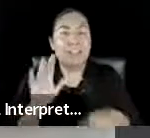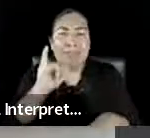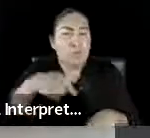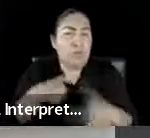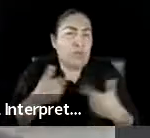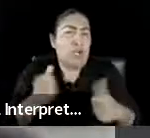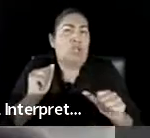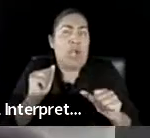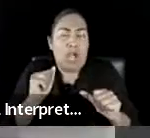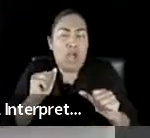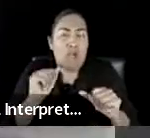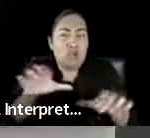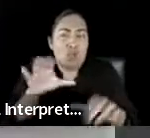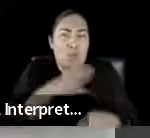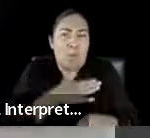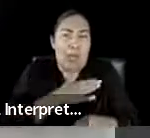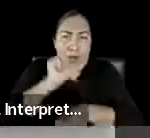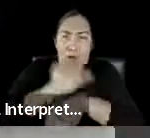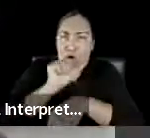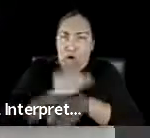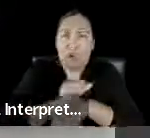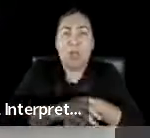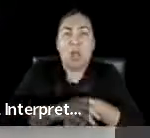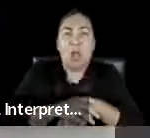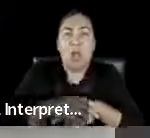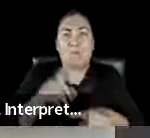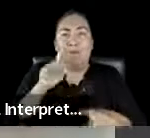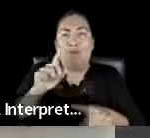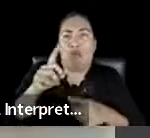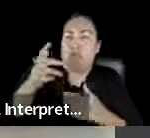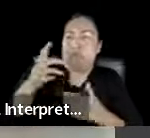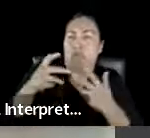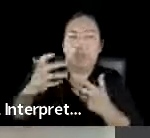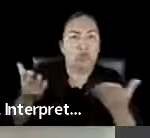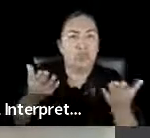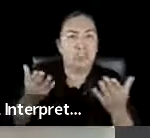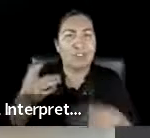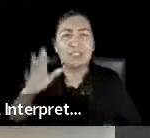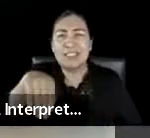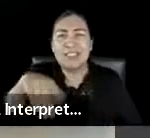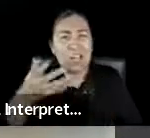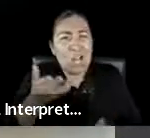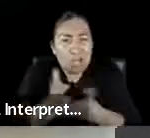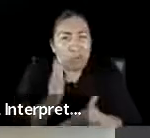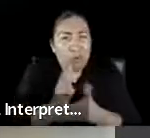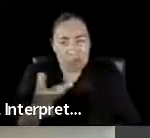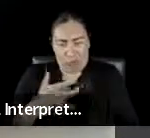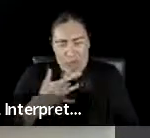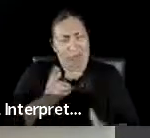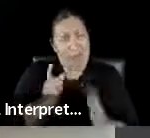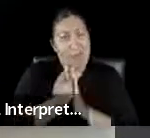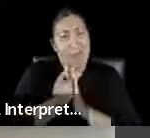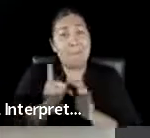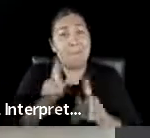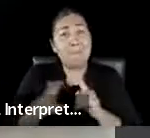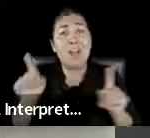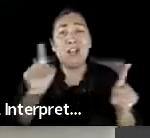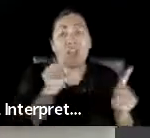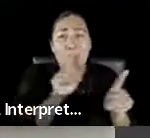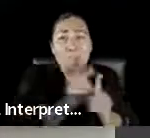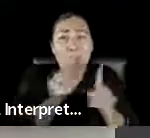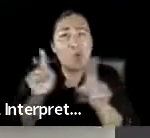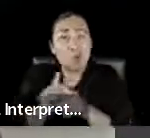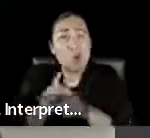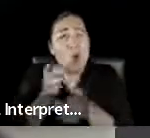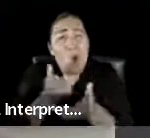social services, is that reminding people that it's okay what you feel in the moment. but it's okay to also grow through that moment. And it's